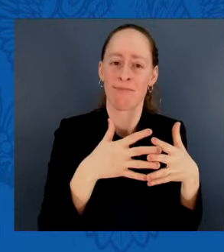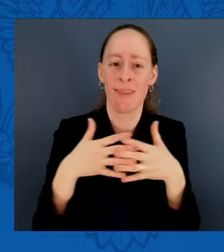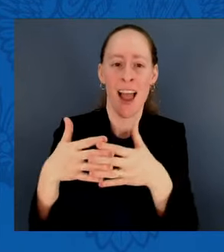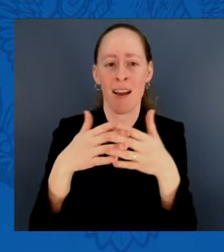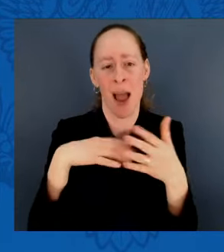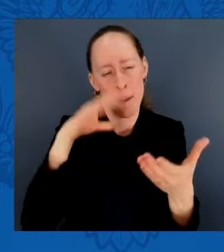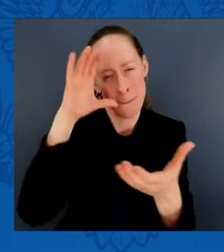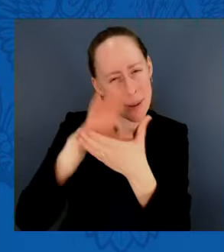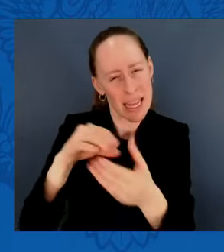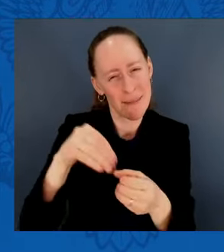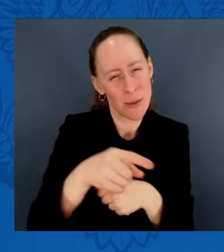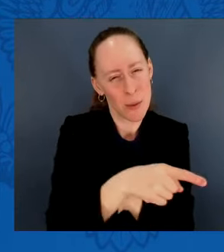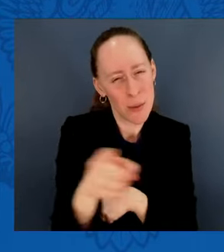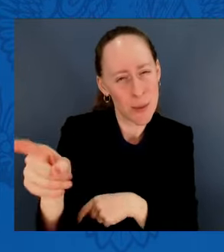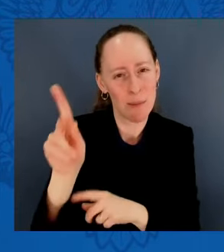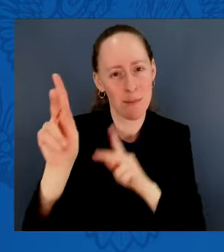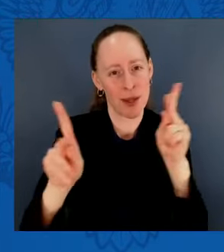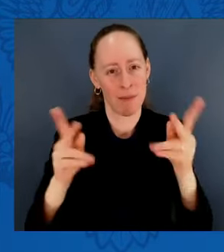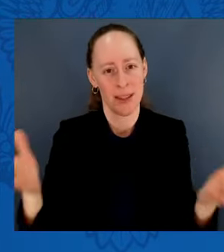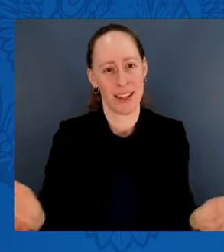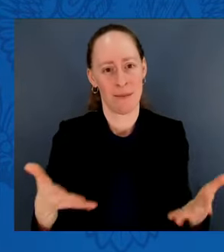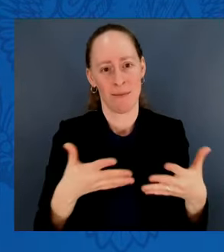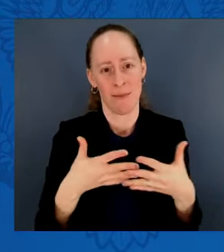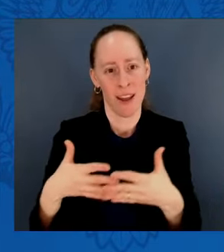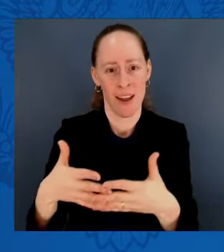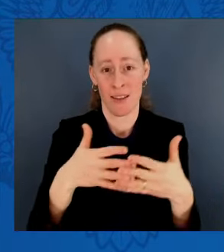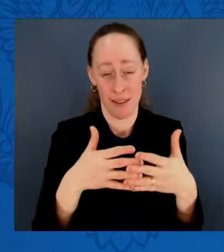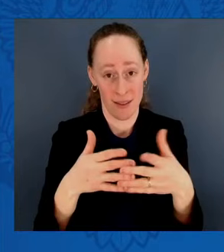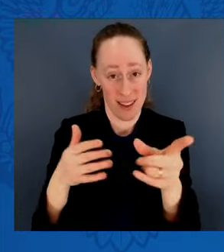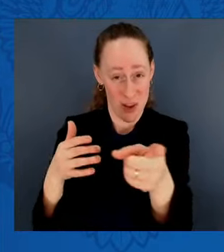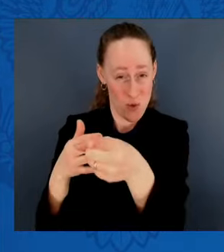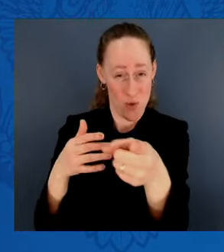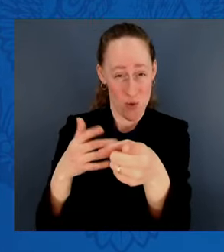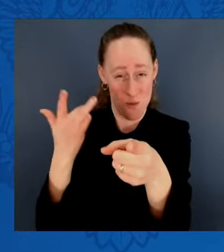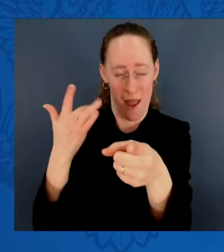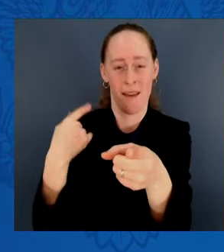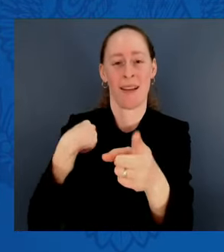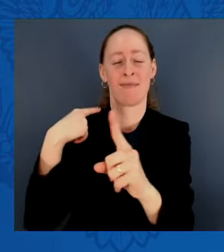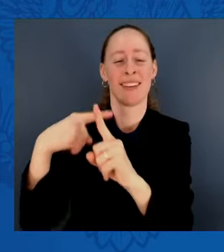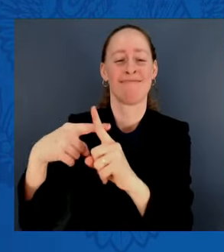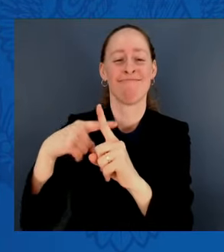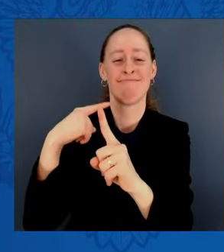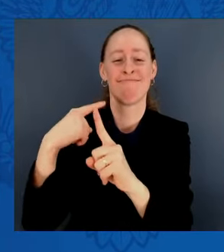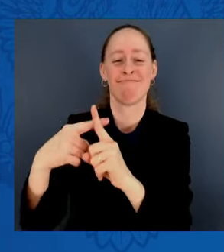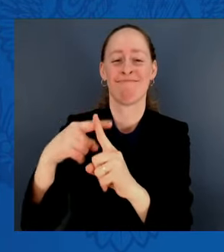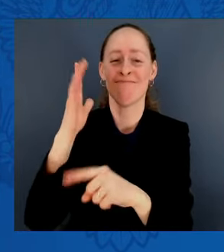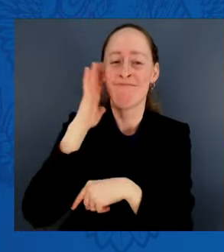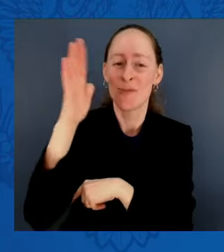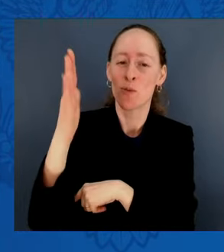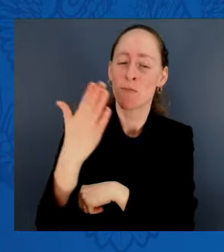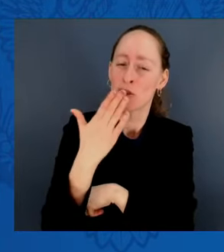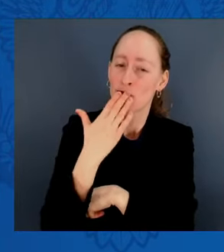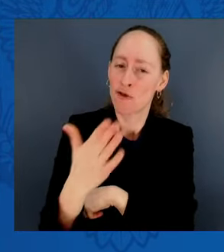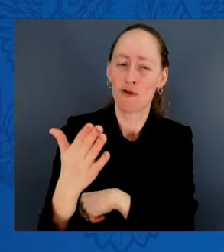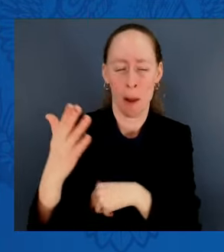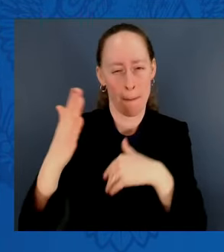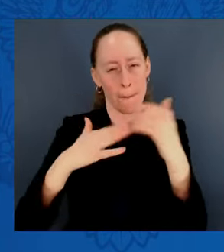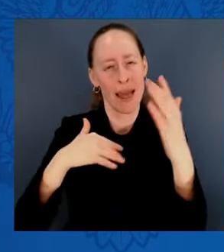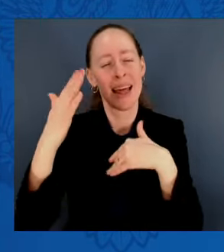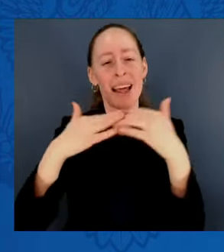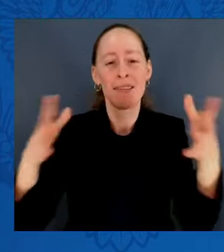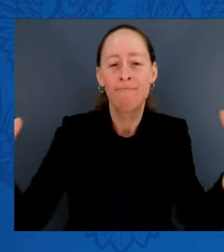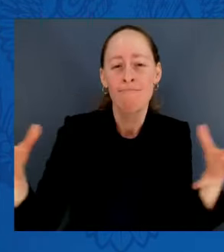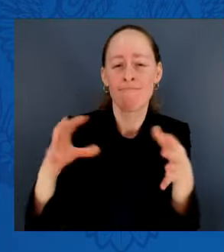never been more optimistic about our future than I am now. So let's build the future together. Let's remember who we are. We